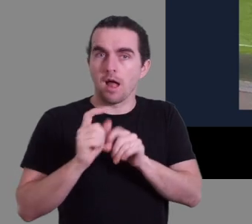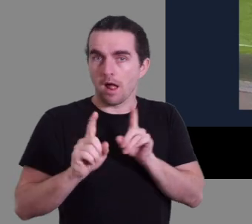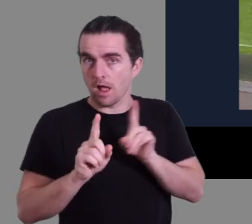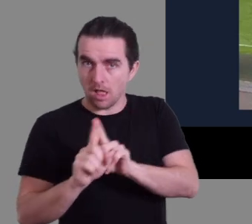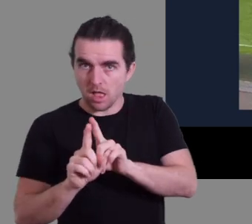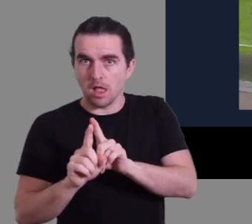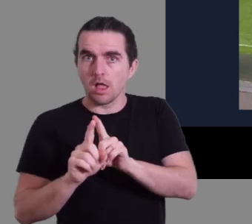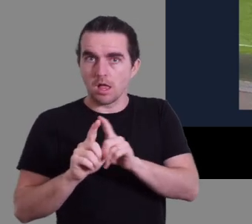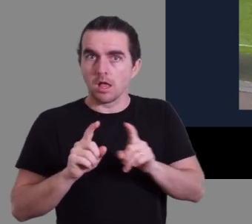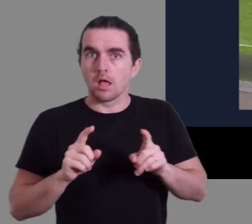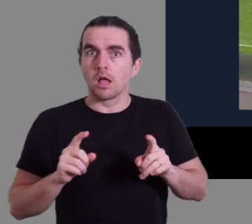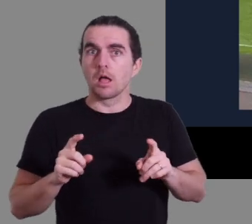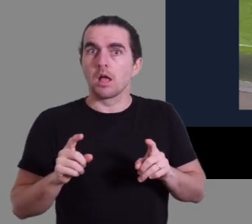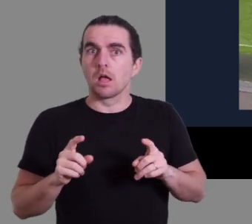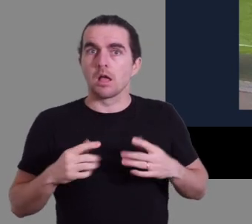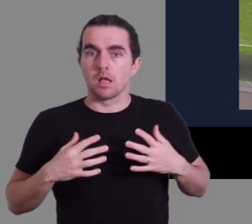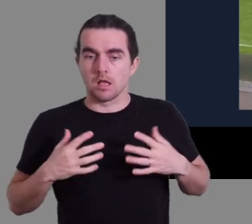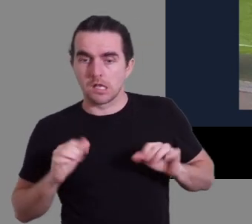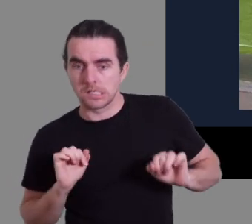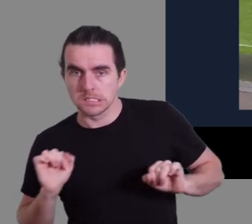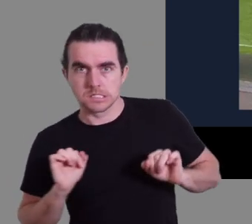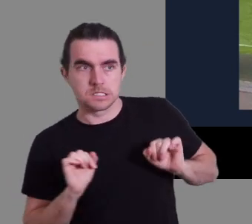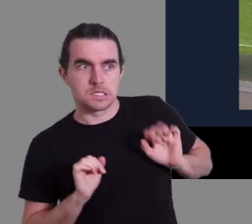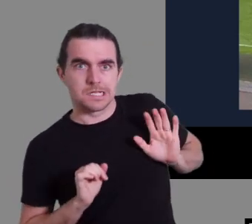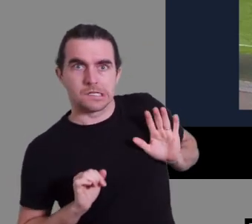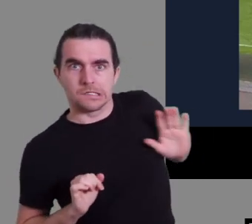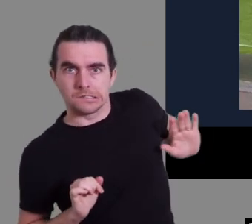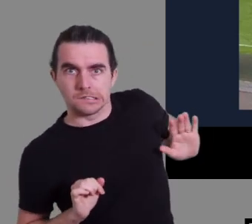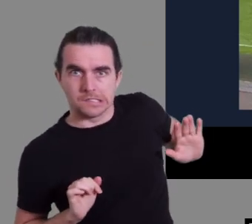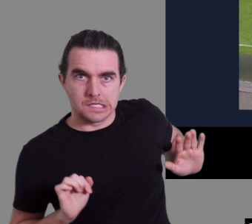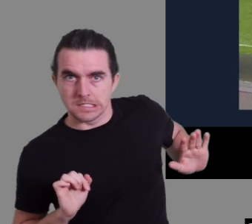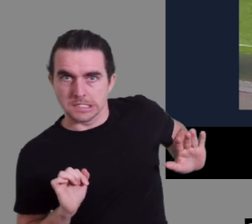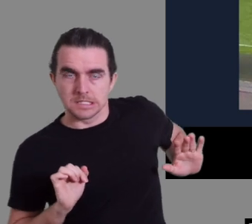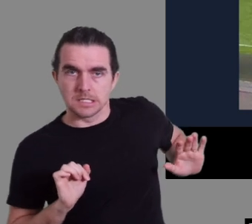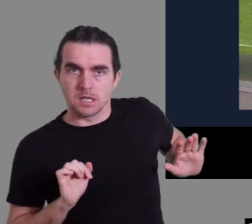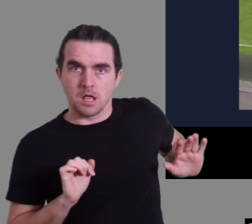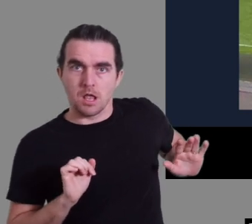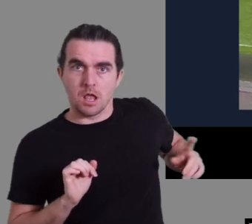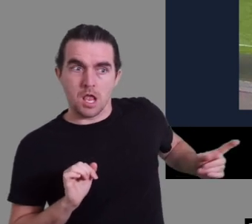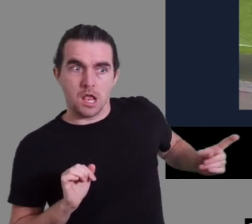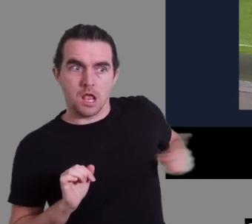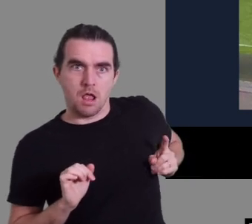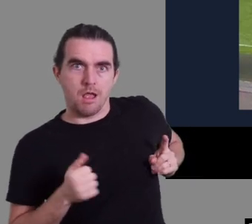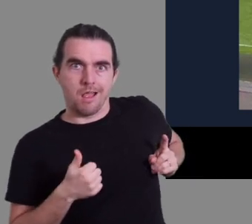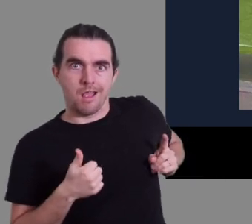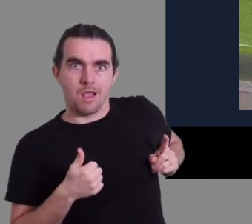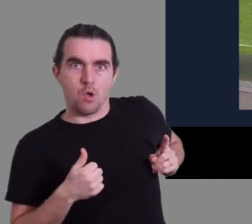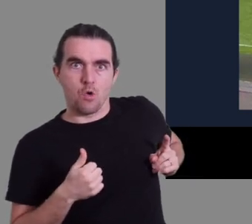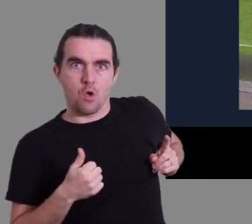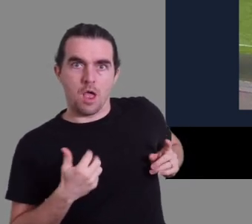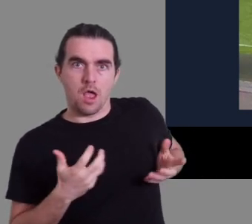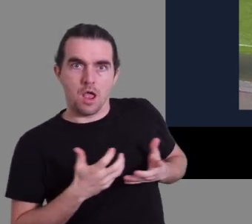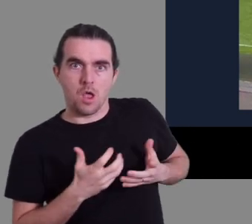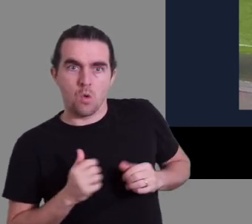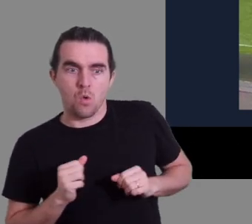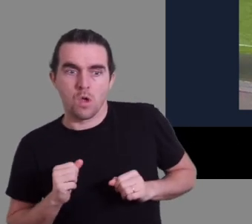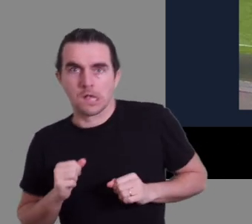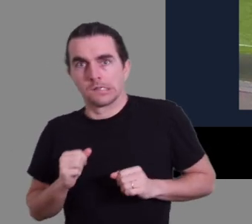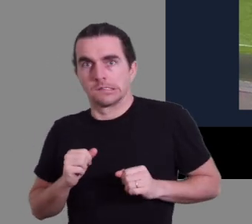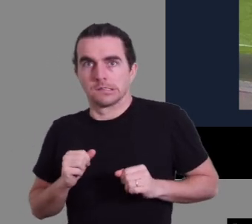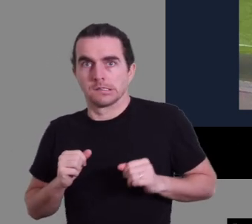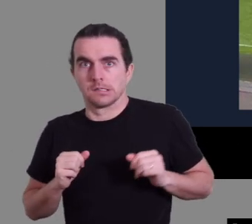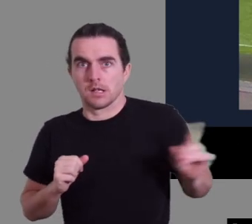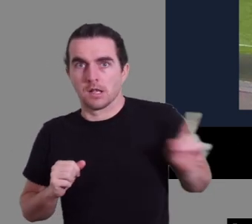his body shape, his arm is up, just like it is here. So he's keeping him out of the space by leaning back against